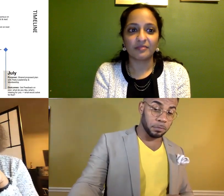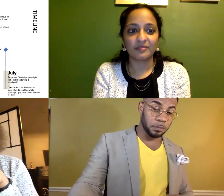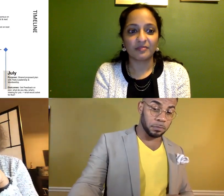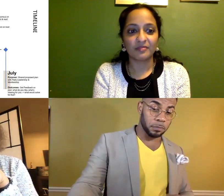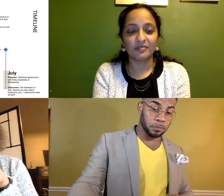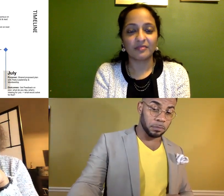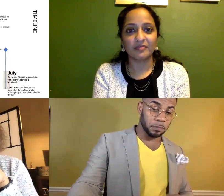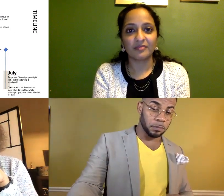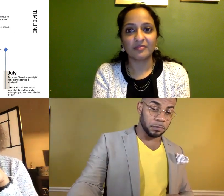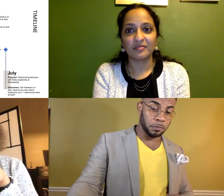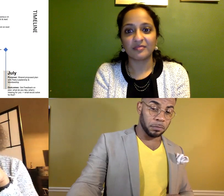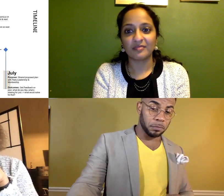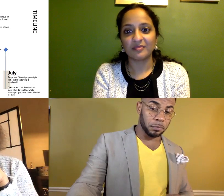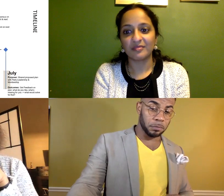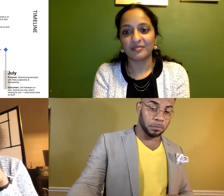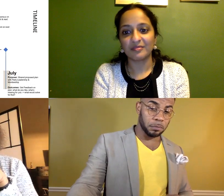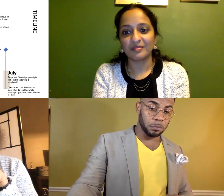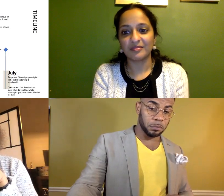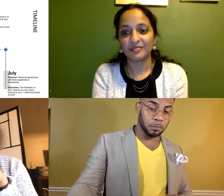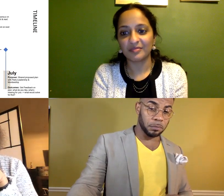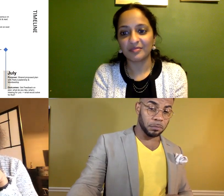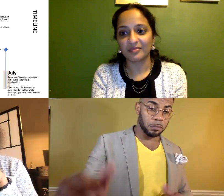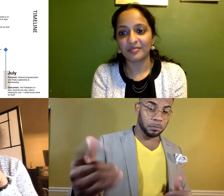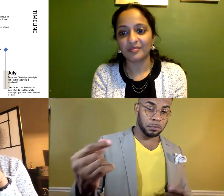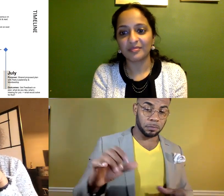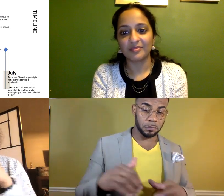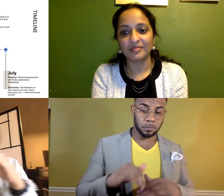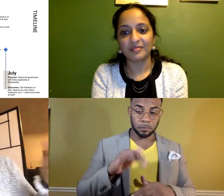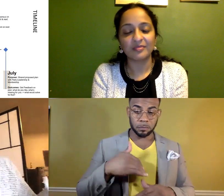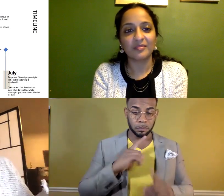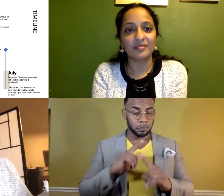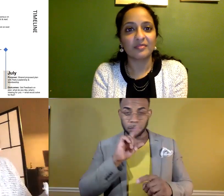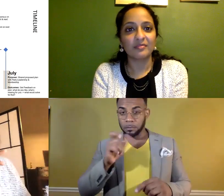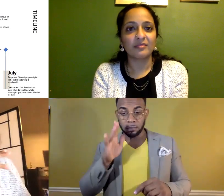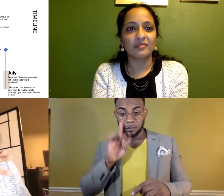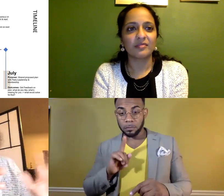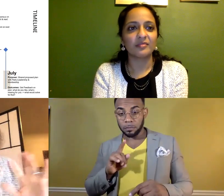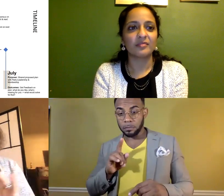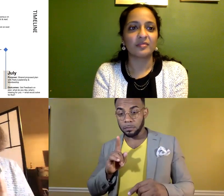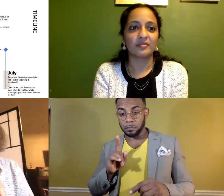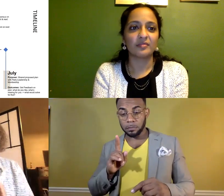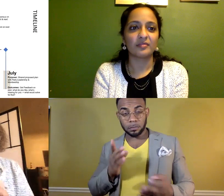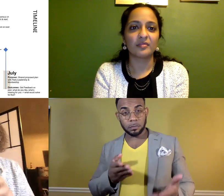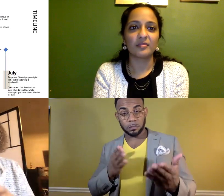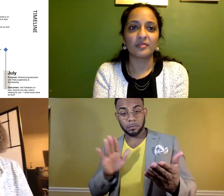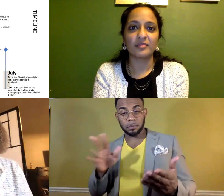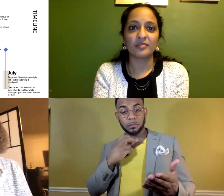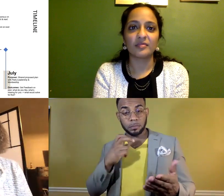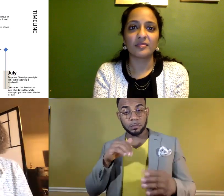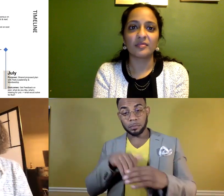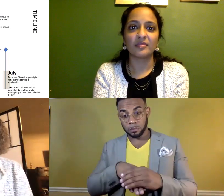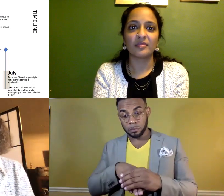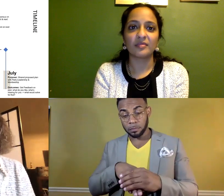what we will be doing from those soul talks, not only are we going to bring their voices